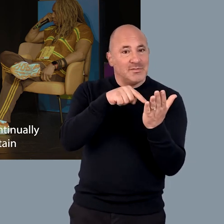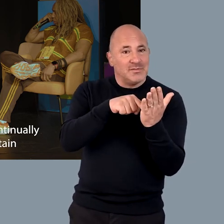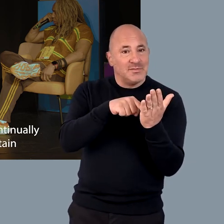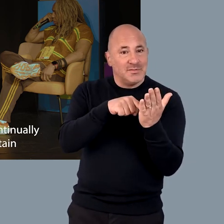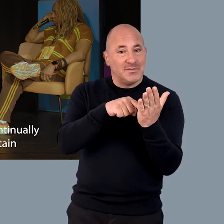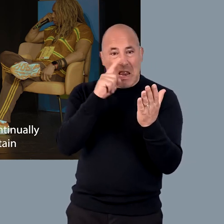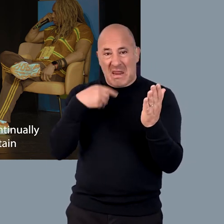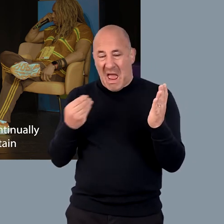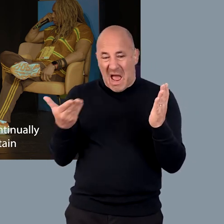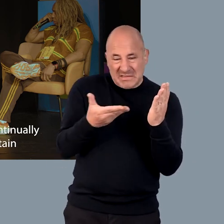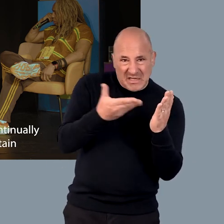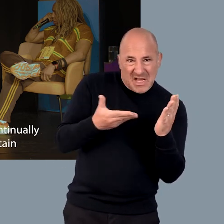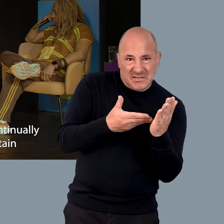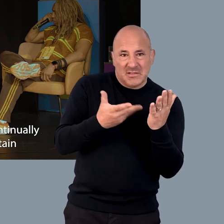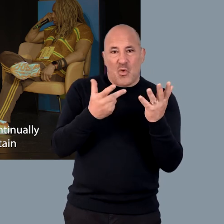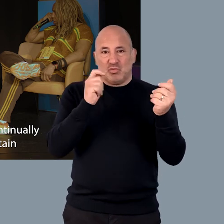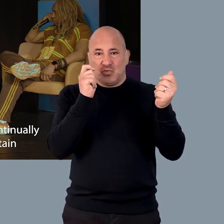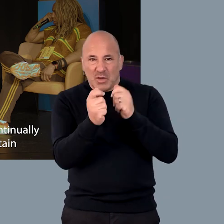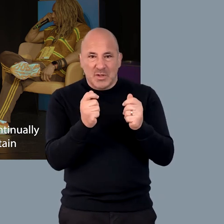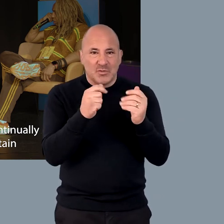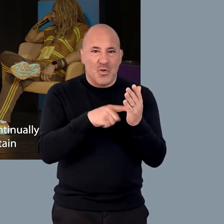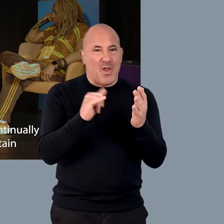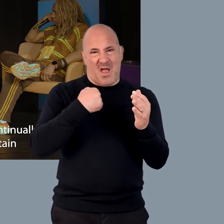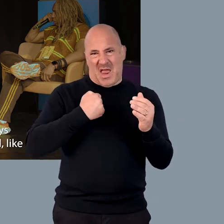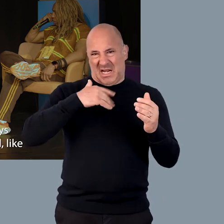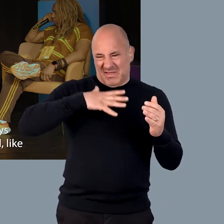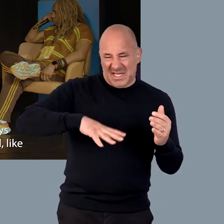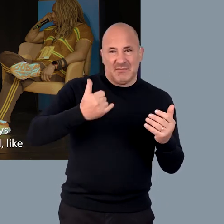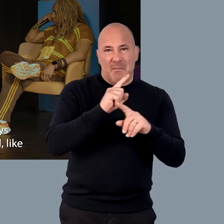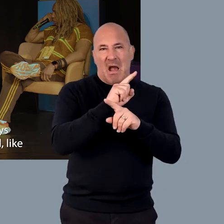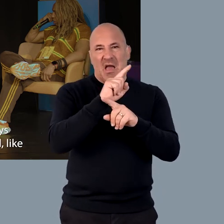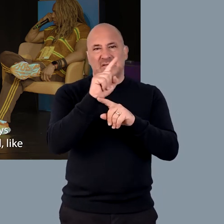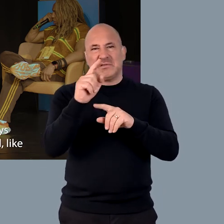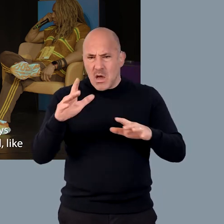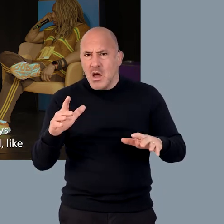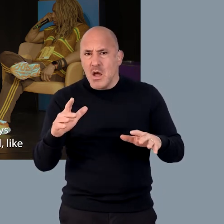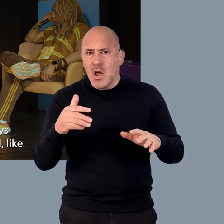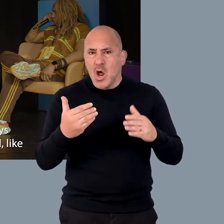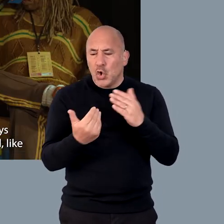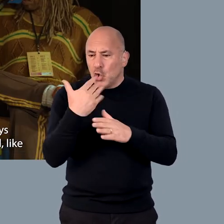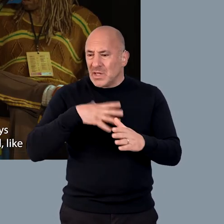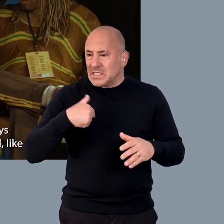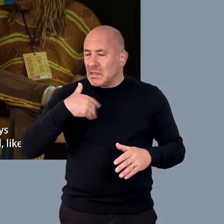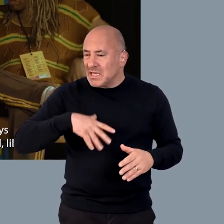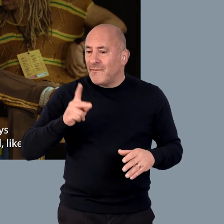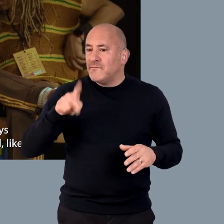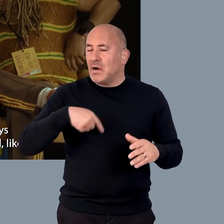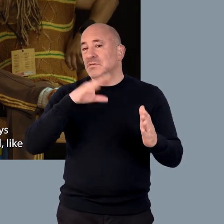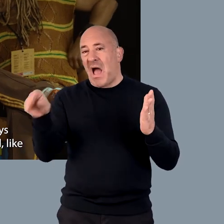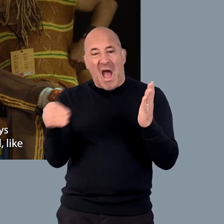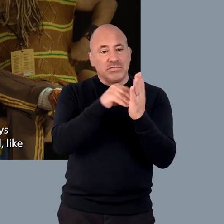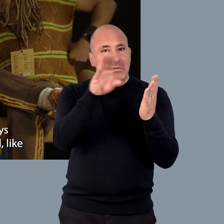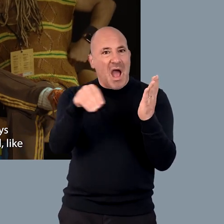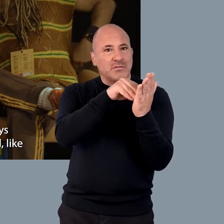Live documents that's something that can be continually added to because I think that I have a certain amount of needs and later on I'm always discovering new things that I